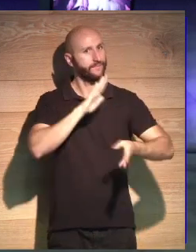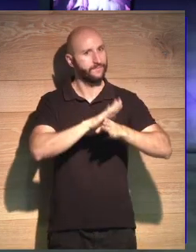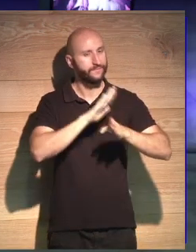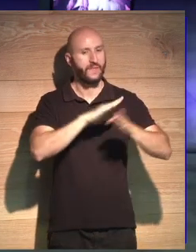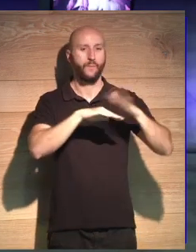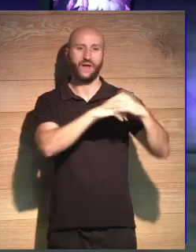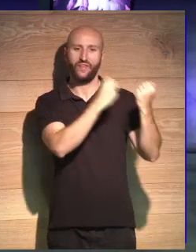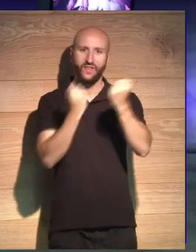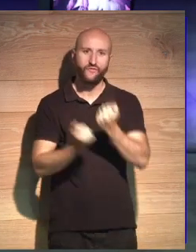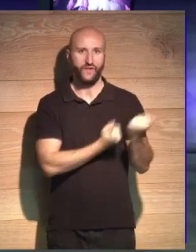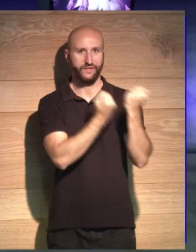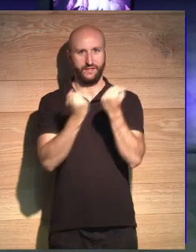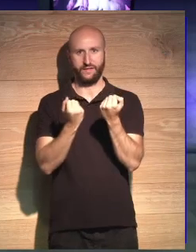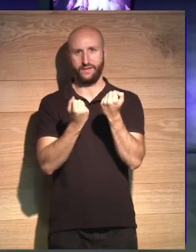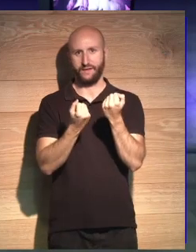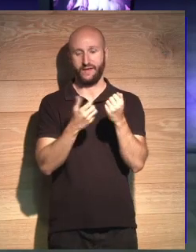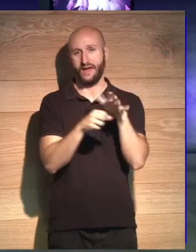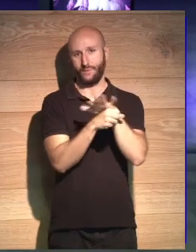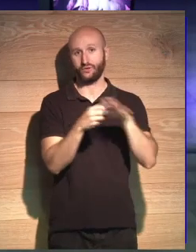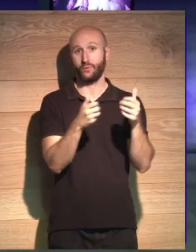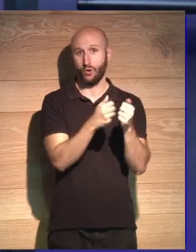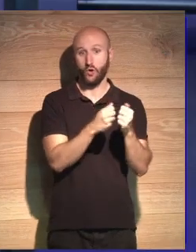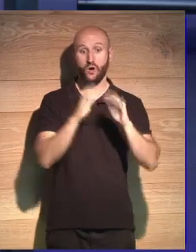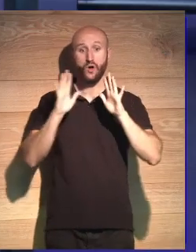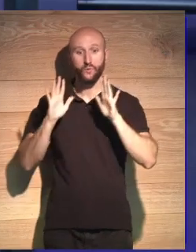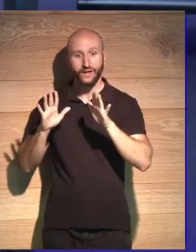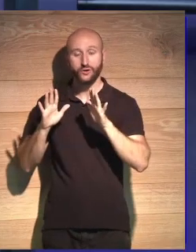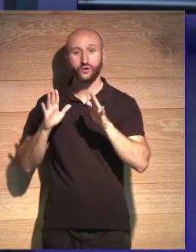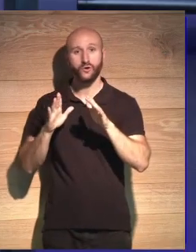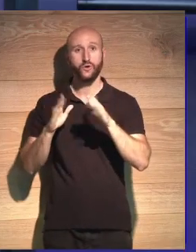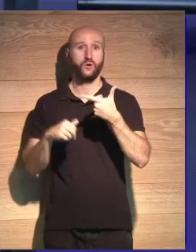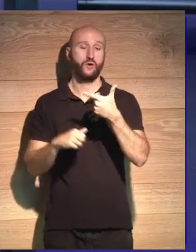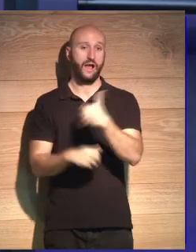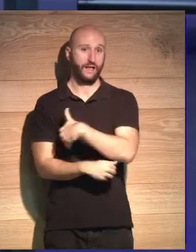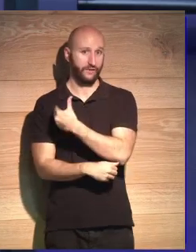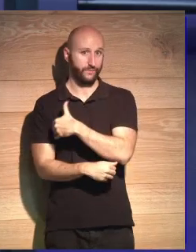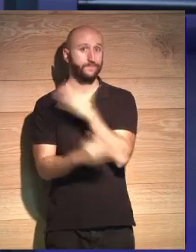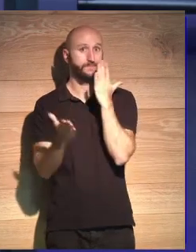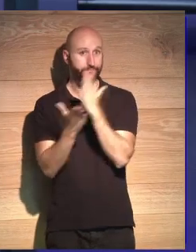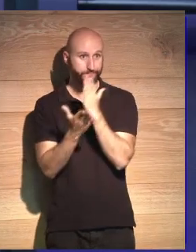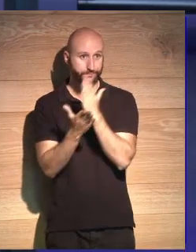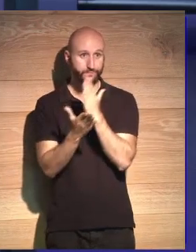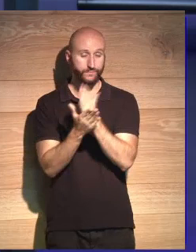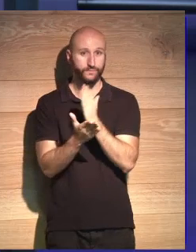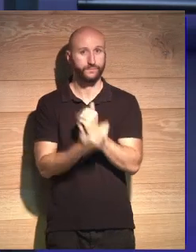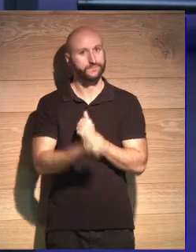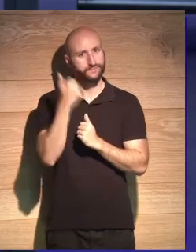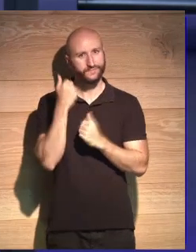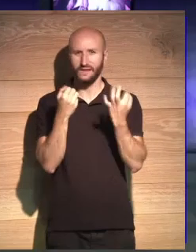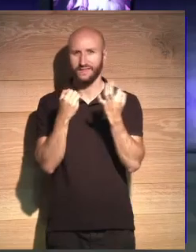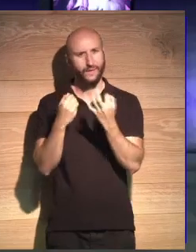least, because we still need the media to keep advertising video games, but in the academic world, I really think